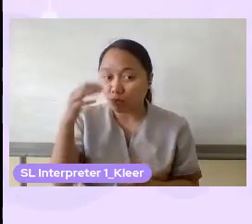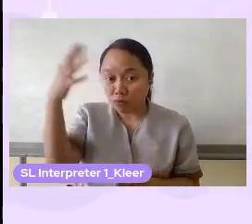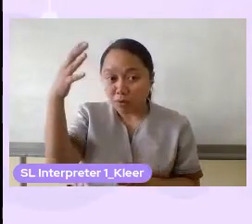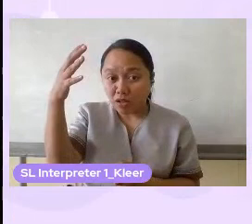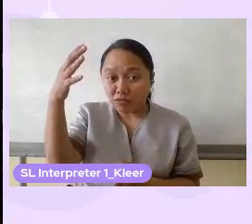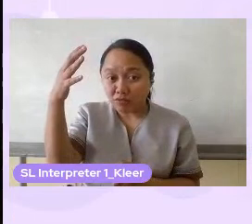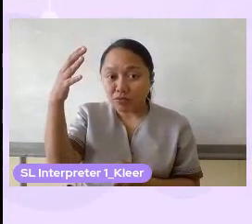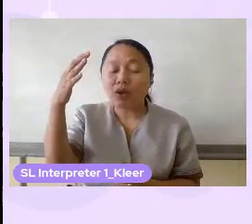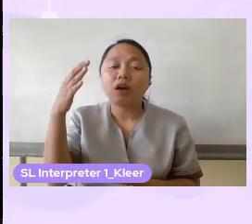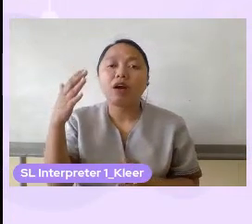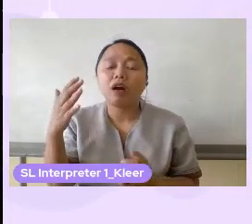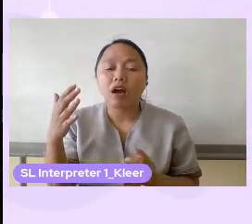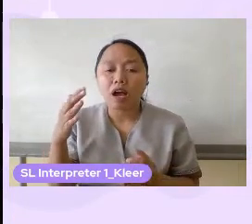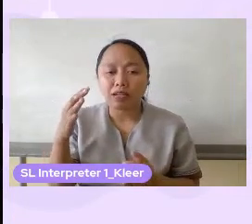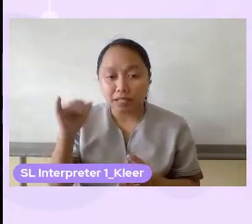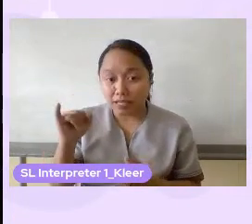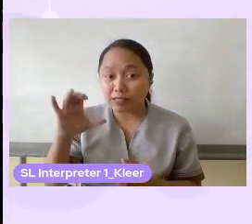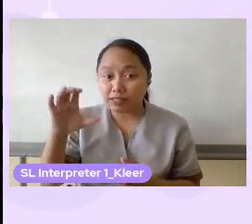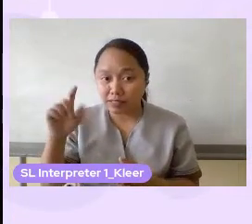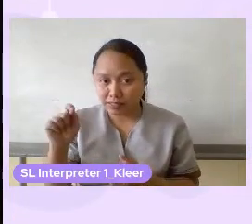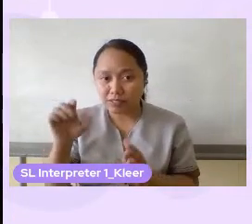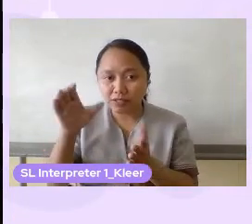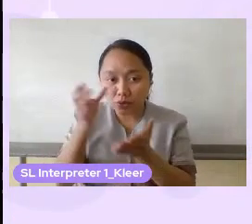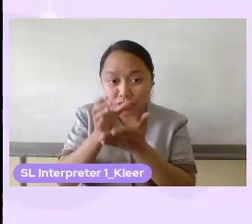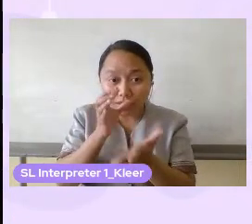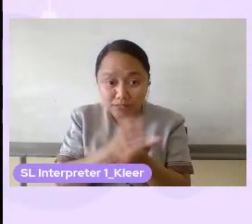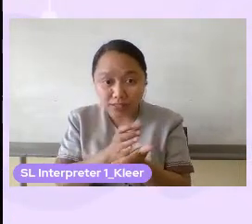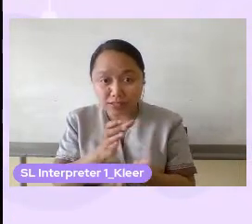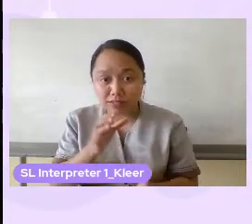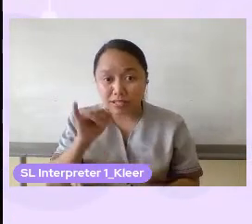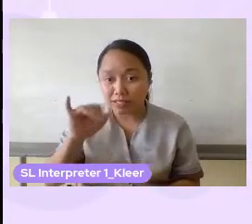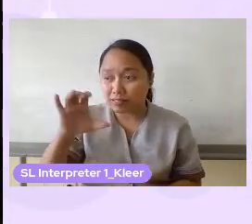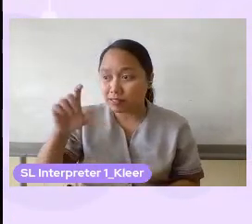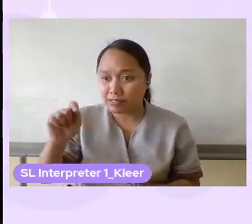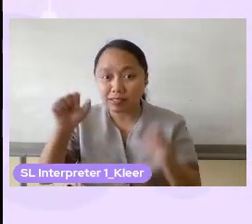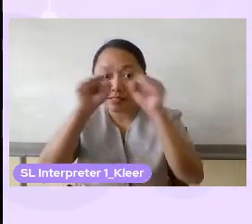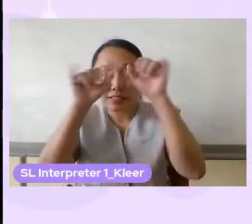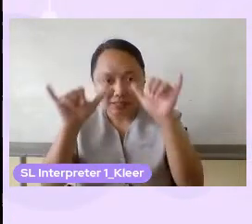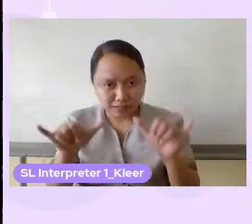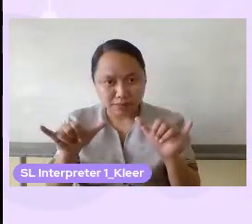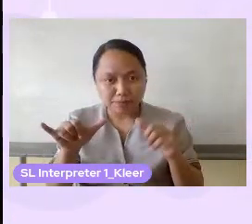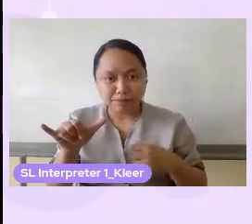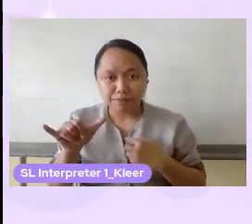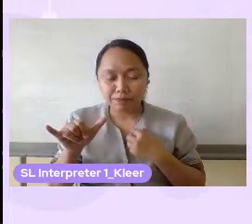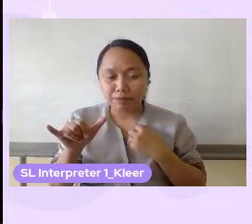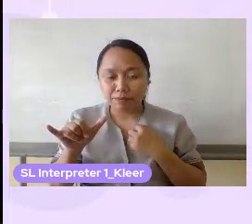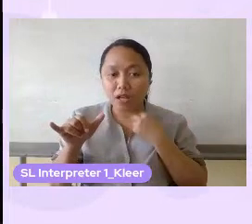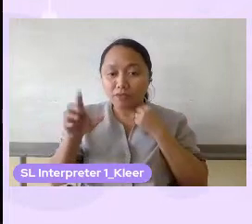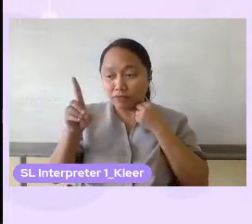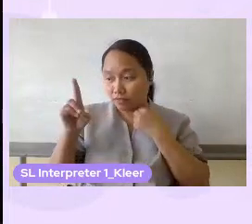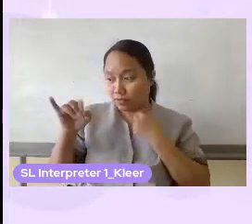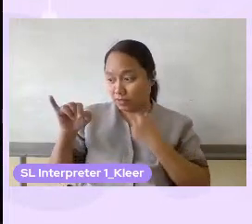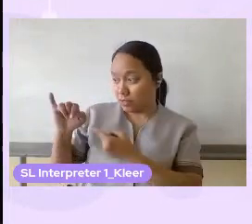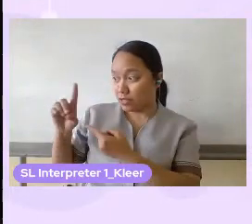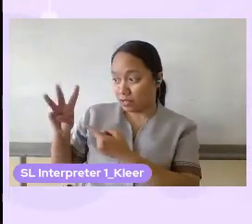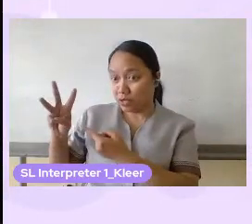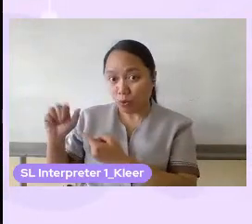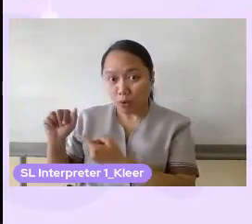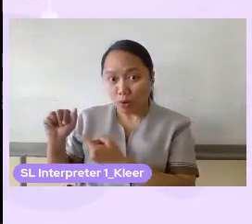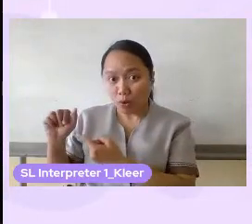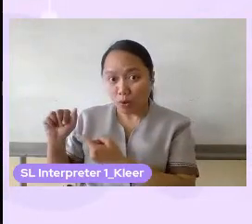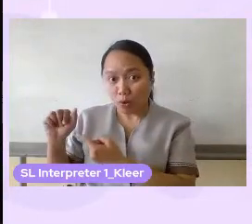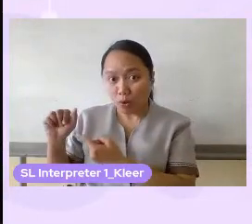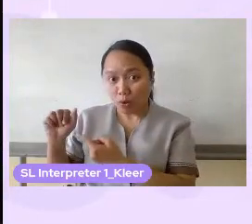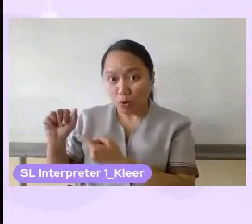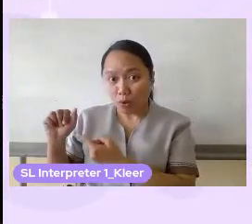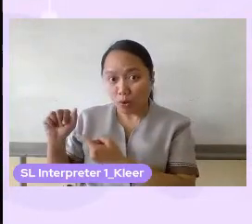ICT courses and in ICT jobs and ecosystem. So essentially, DIWA is a collaboration of women to harness